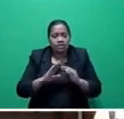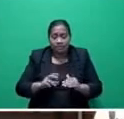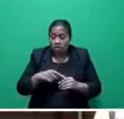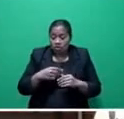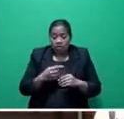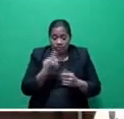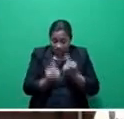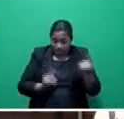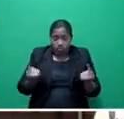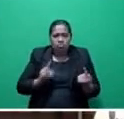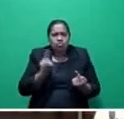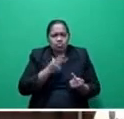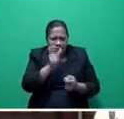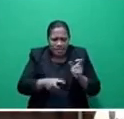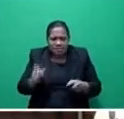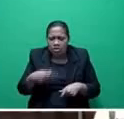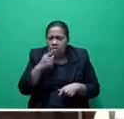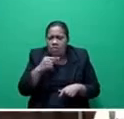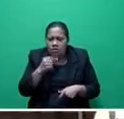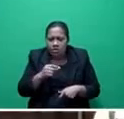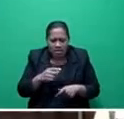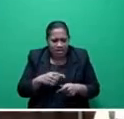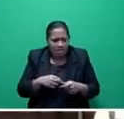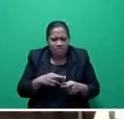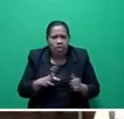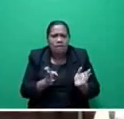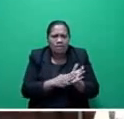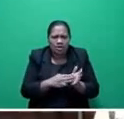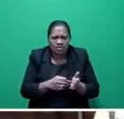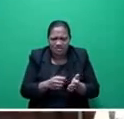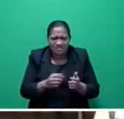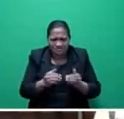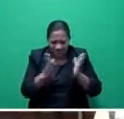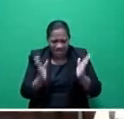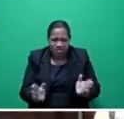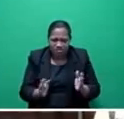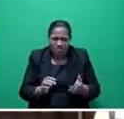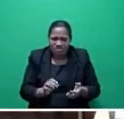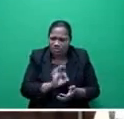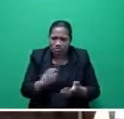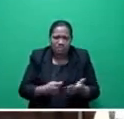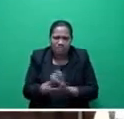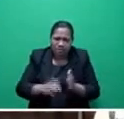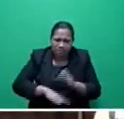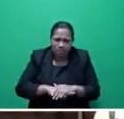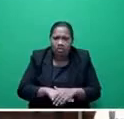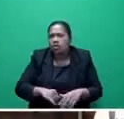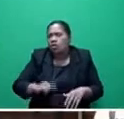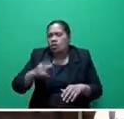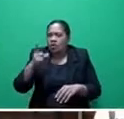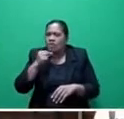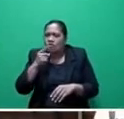personal loans and mortgages and also businesses and other commercial customers. Relief is provided for principal